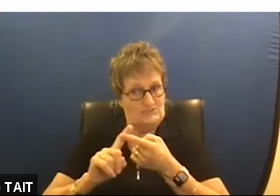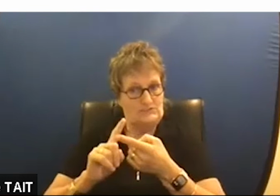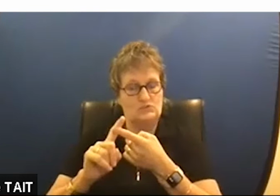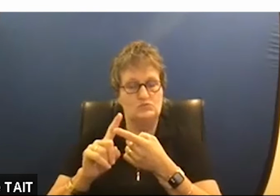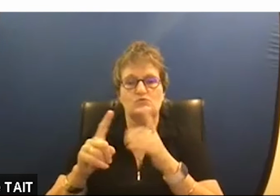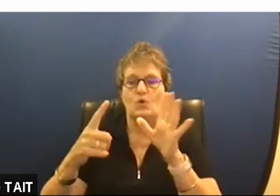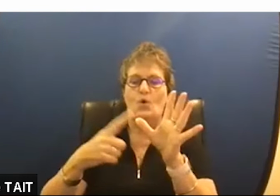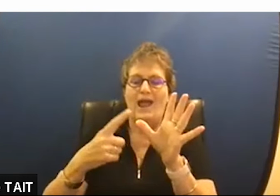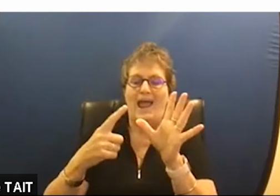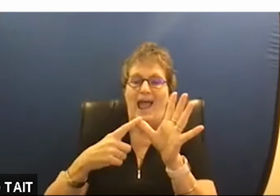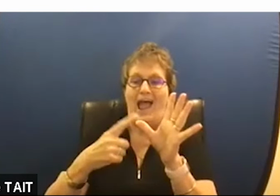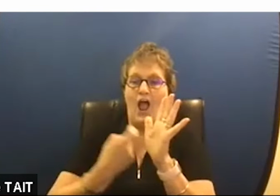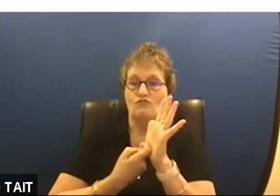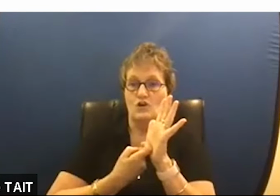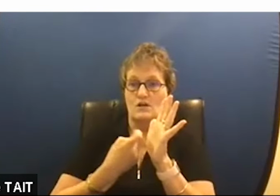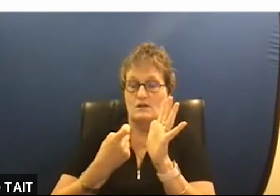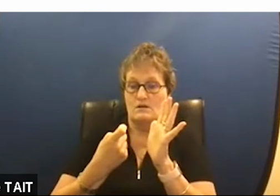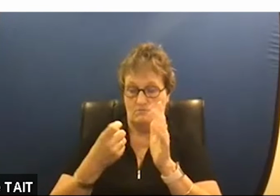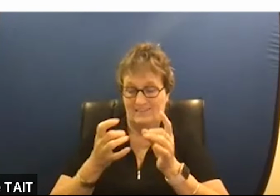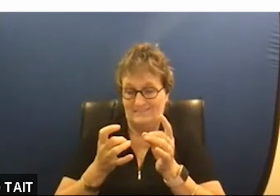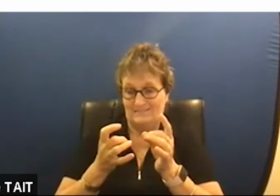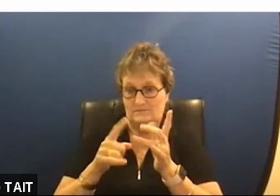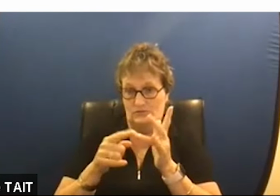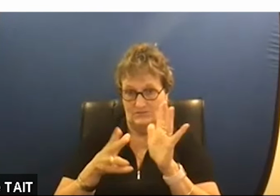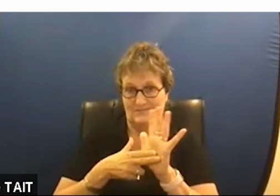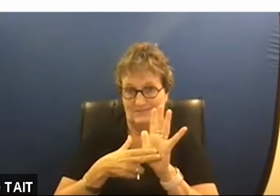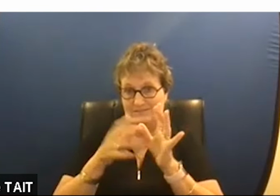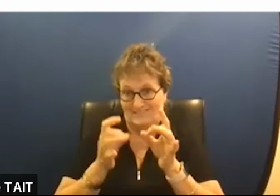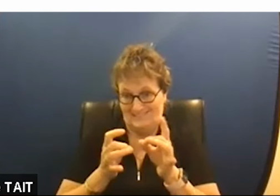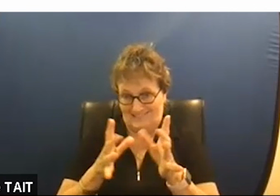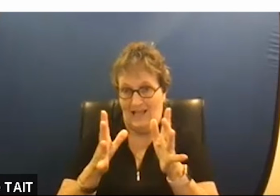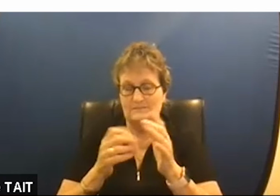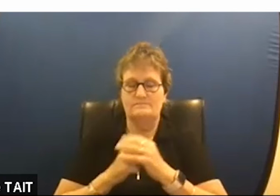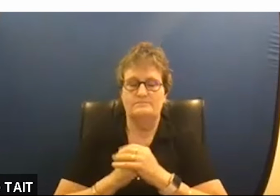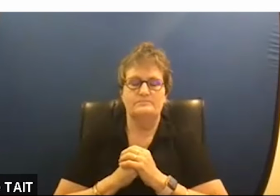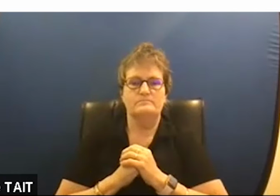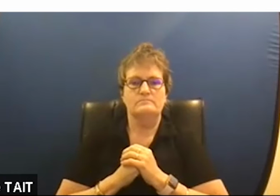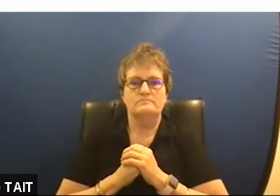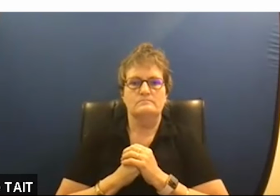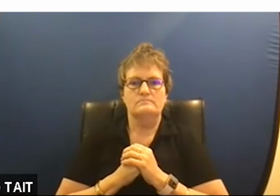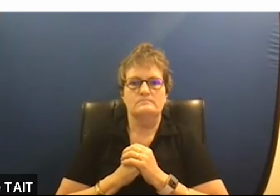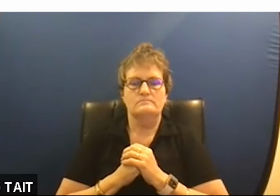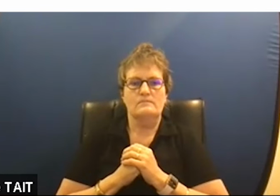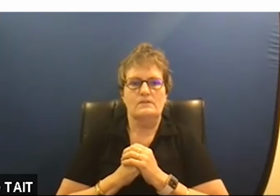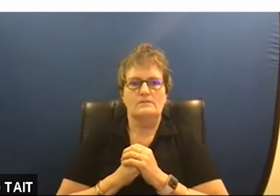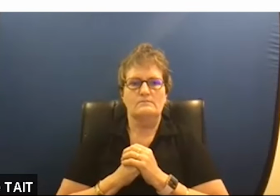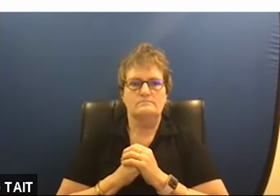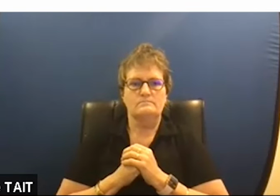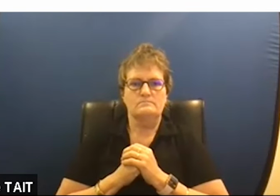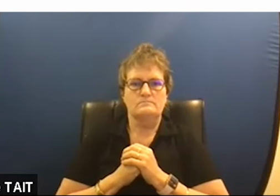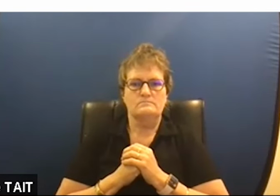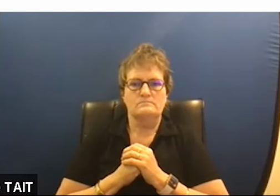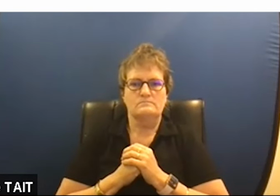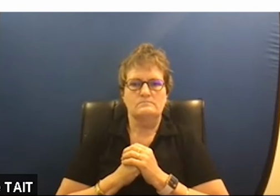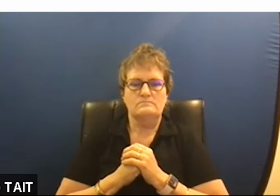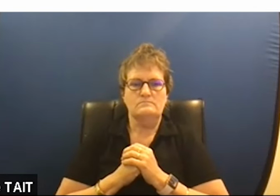take the lead. And Aaron, I'll just change the slides when you let me know you want me to change the slides. Great. Thanks,